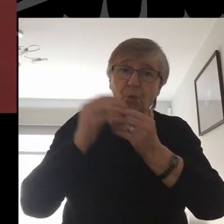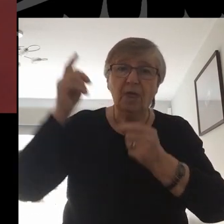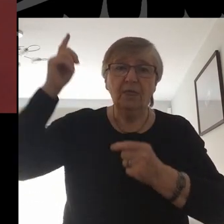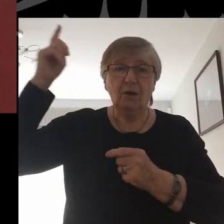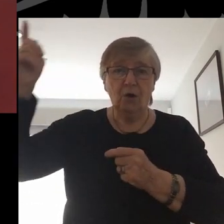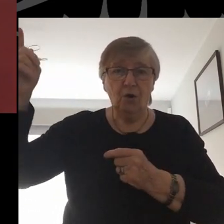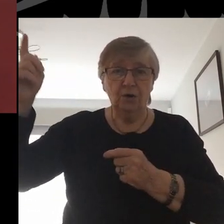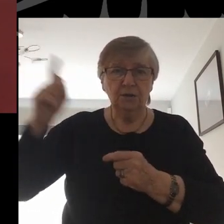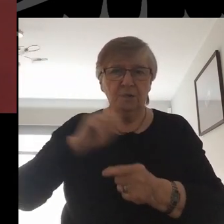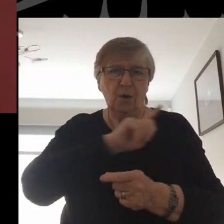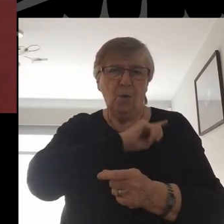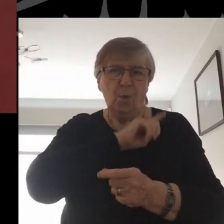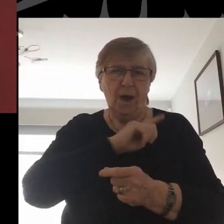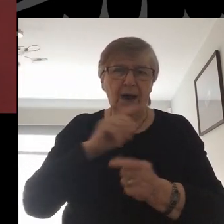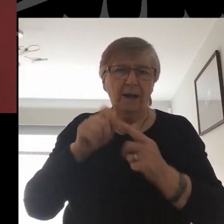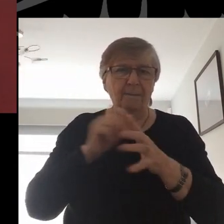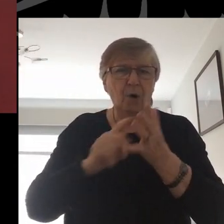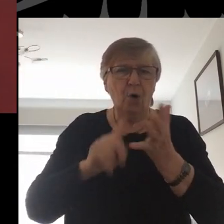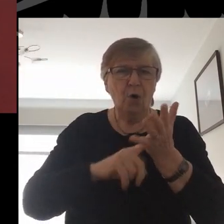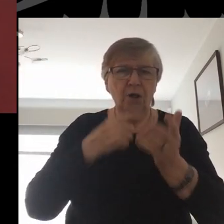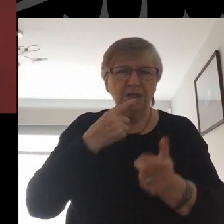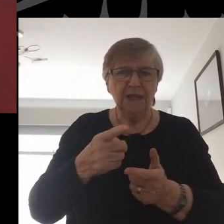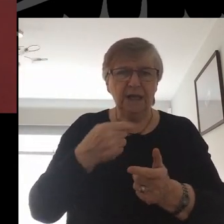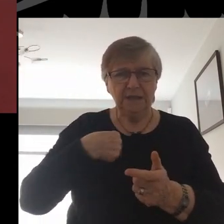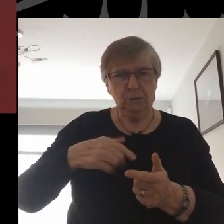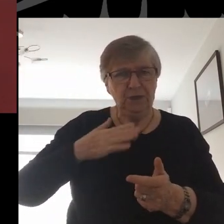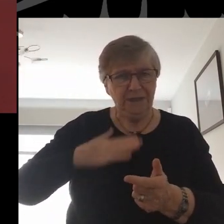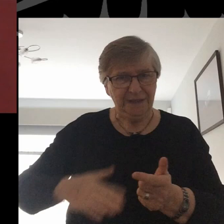verse 20, for us to be reconciled to God?